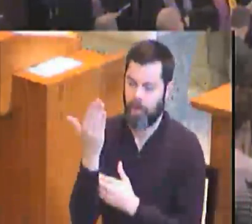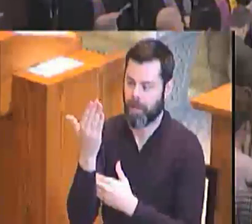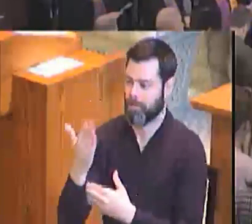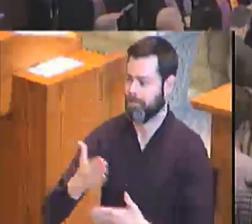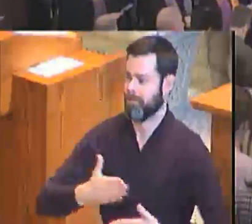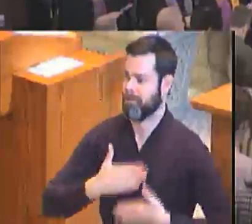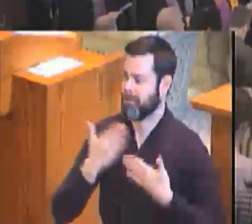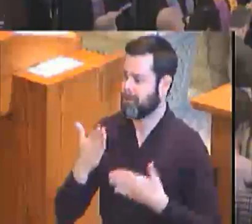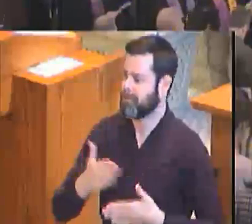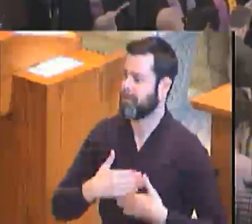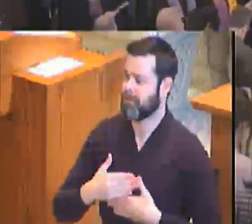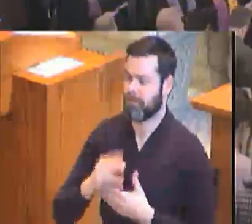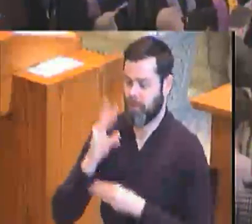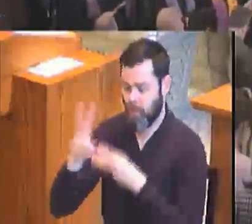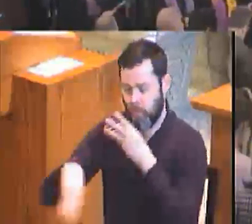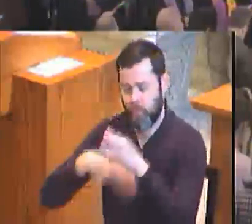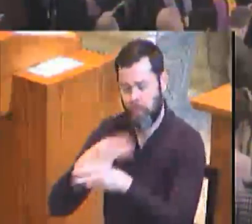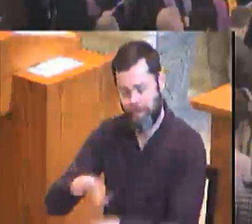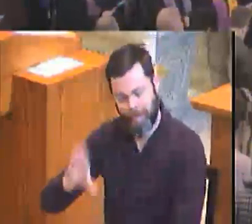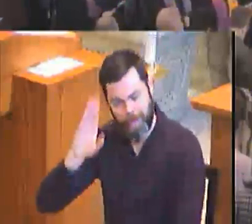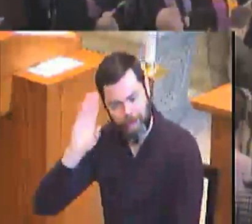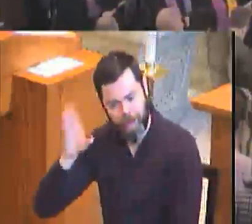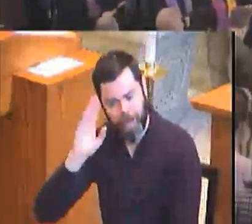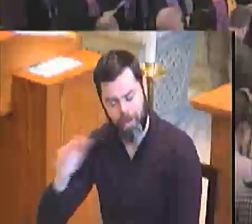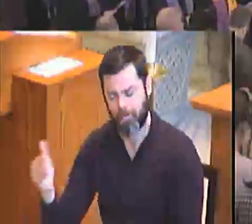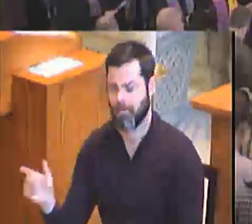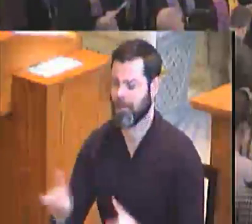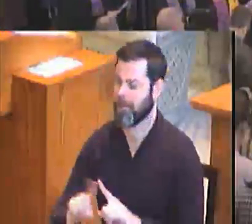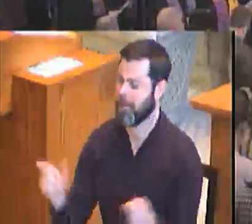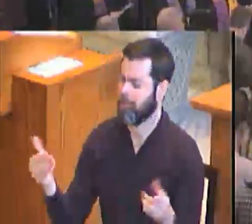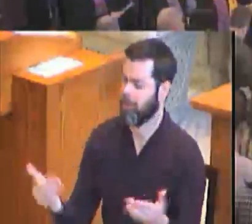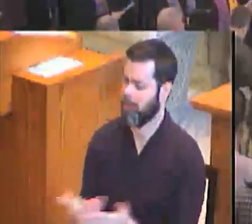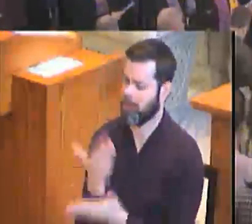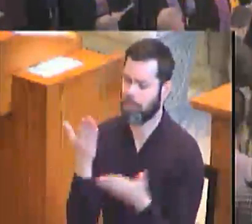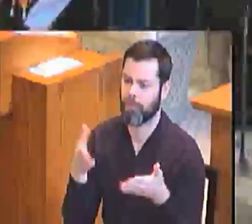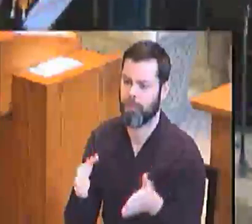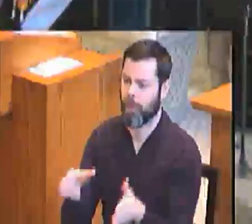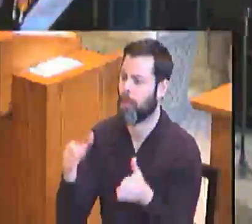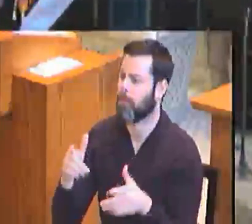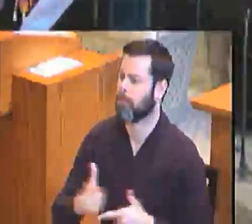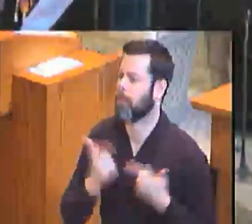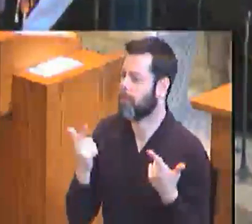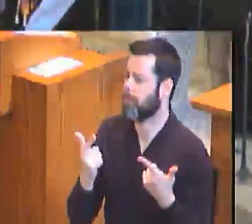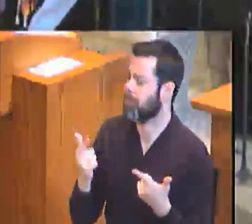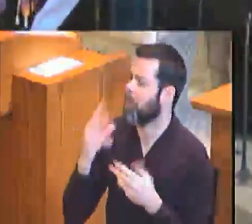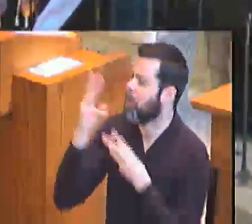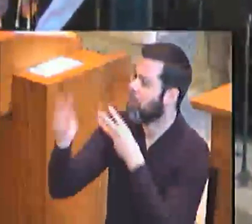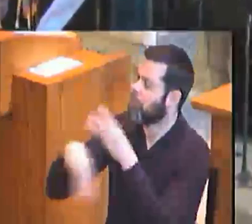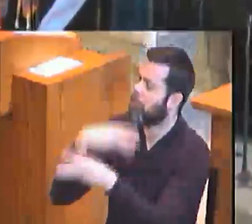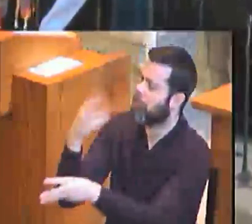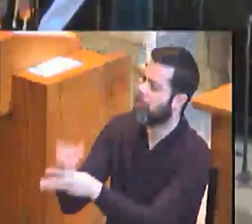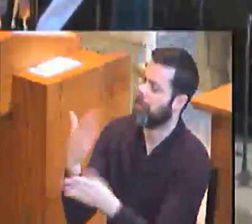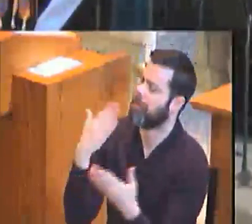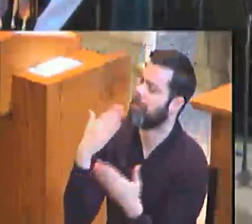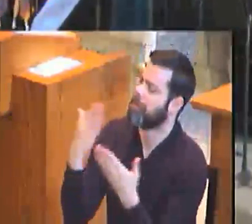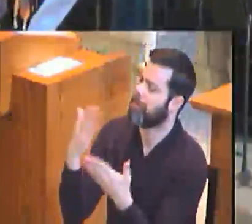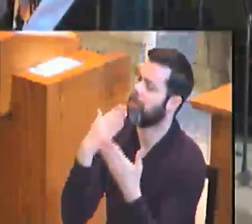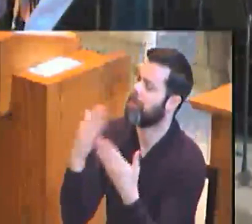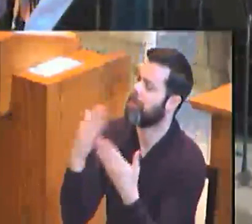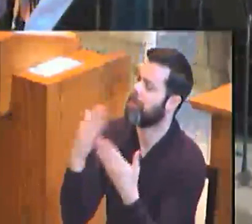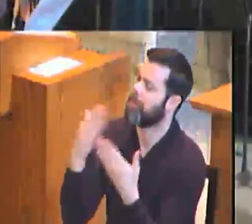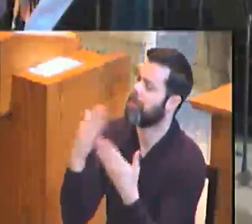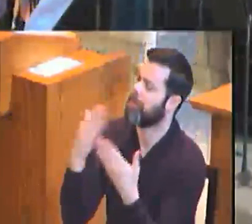happiness. Hello world, it's like a different way of living now. Thank you world, we always knew that we'd be